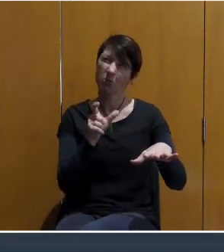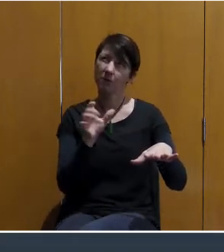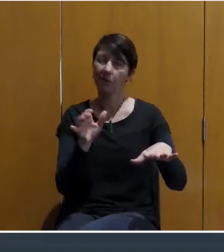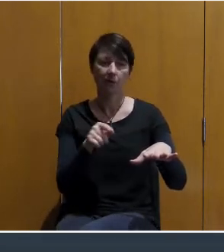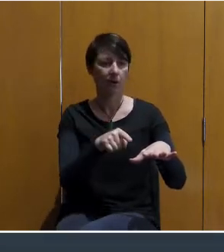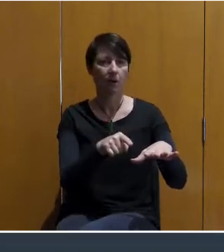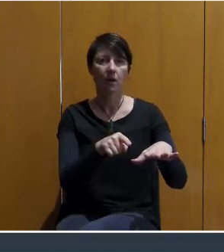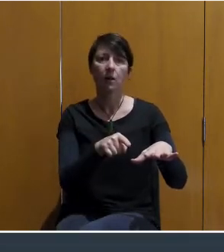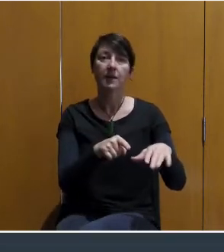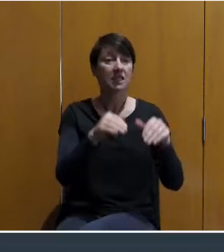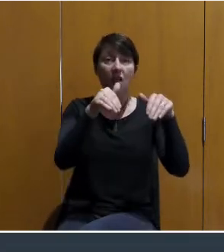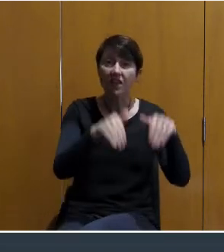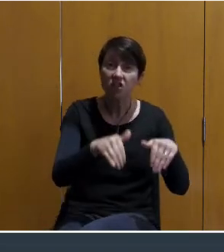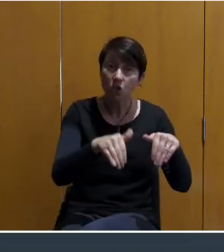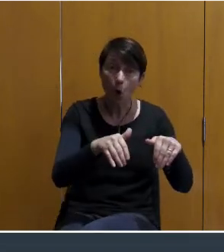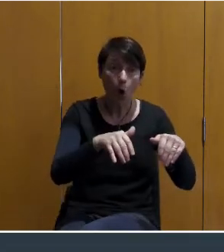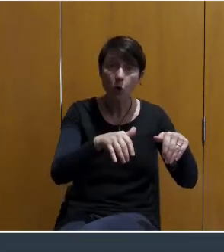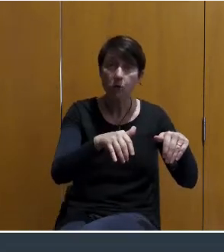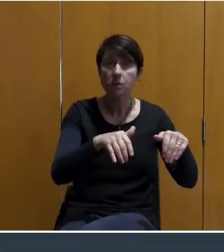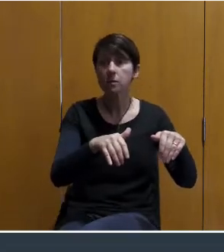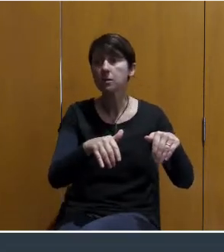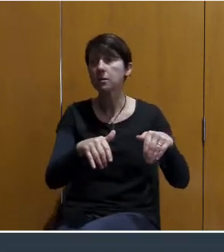activity, wildlife activity, reserve activity.